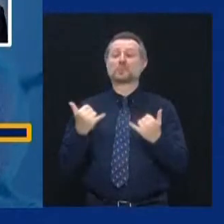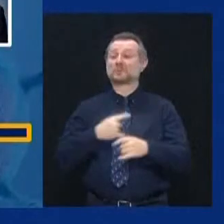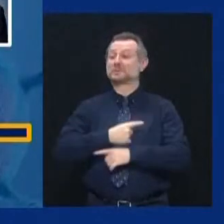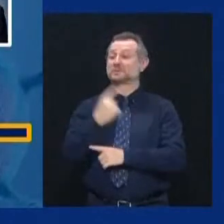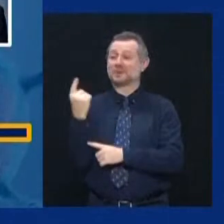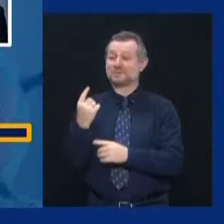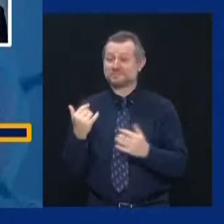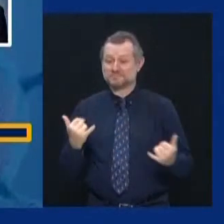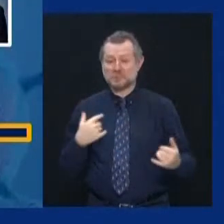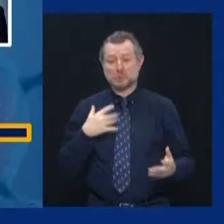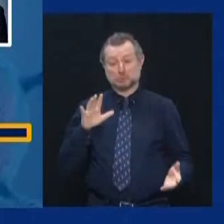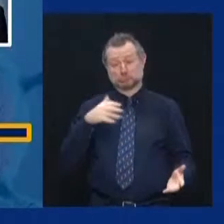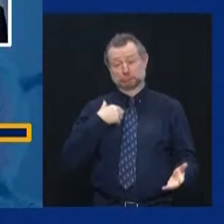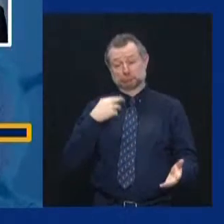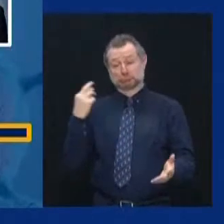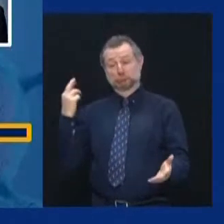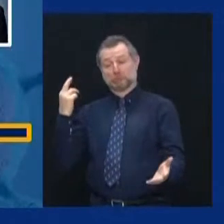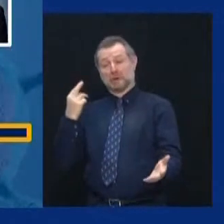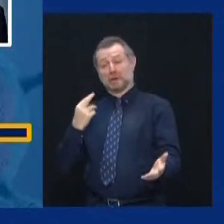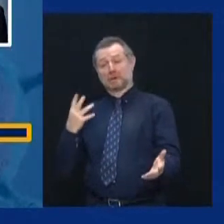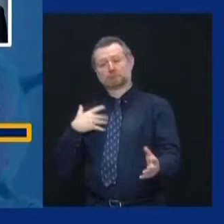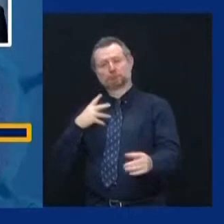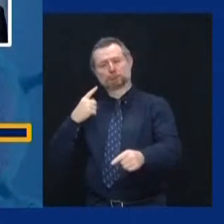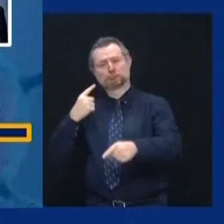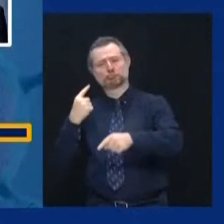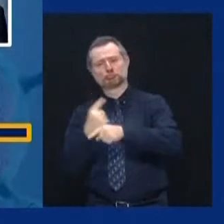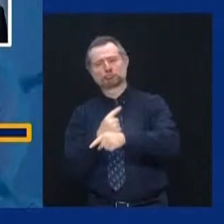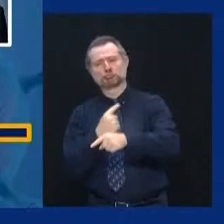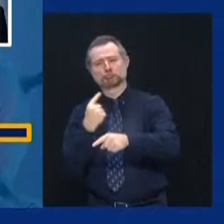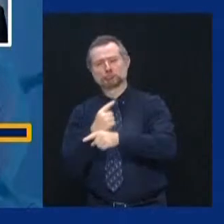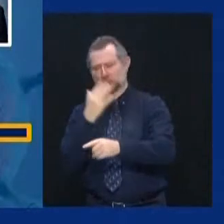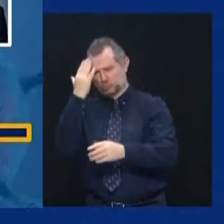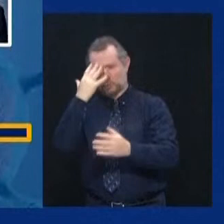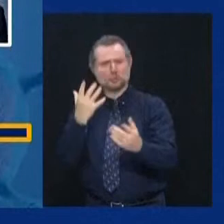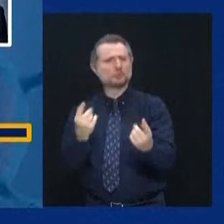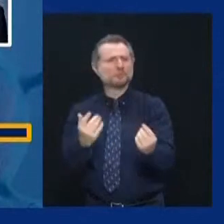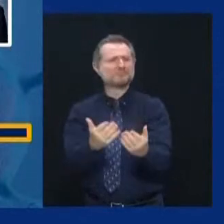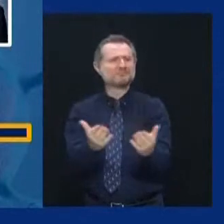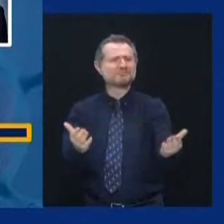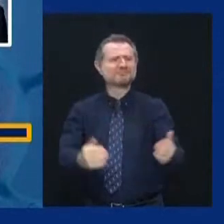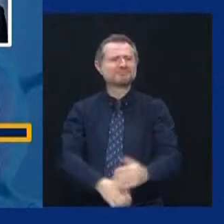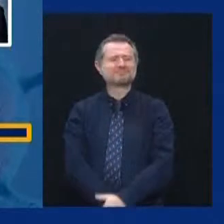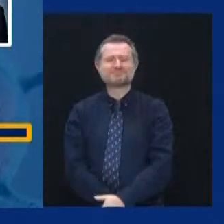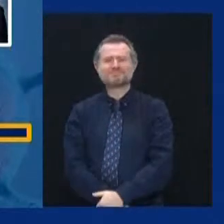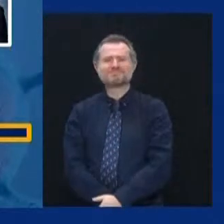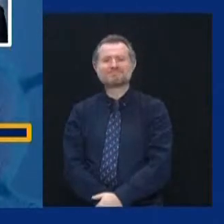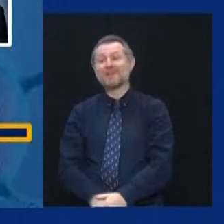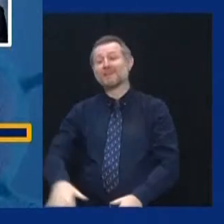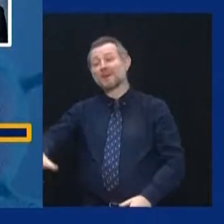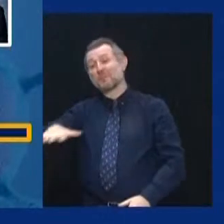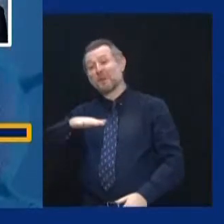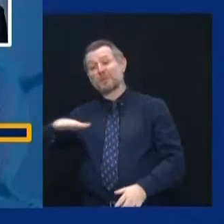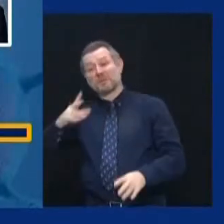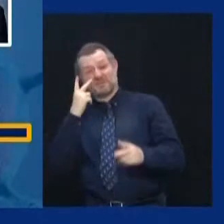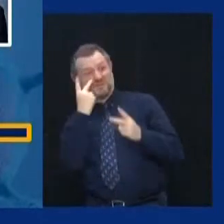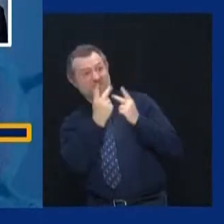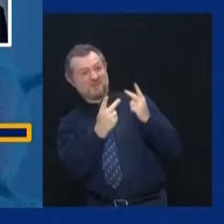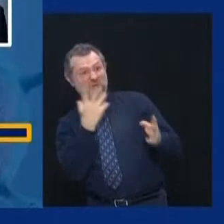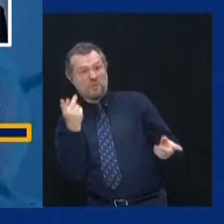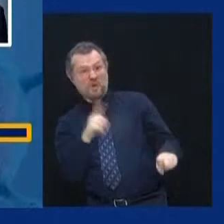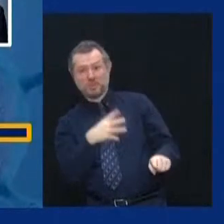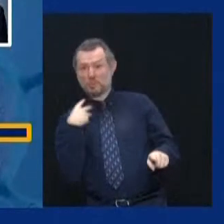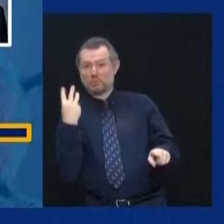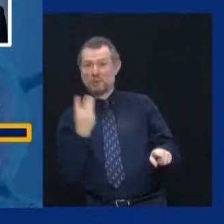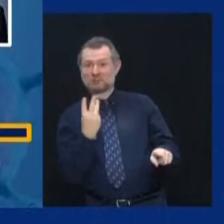reasonable Americans. There is no reasonable American who looked at that screen and saw what happened